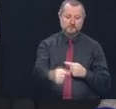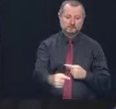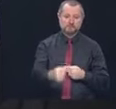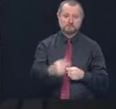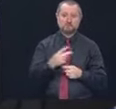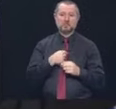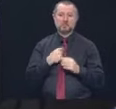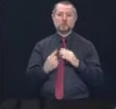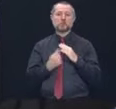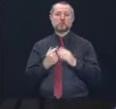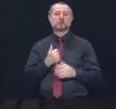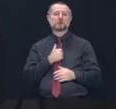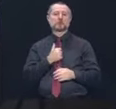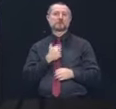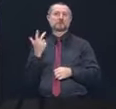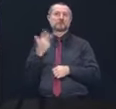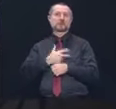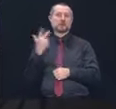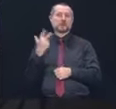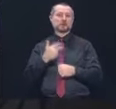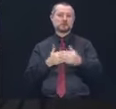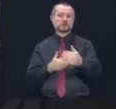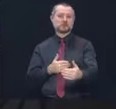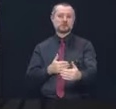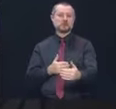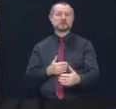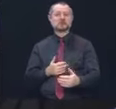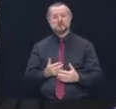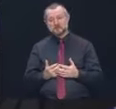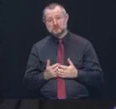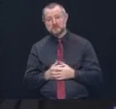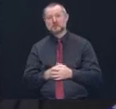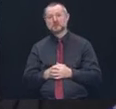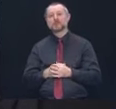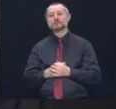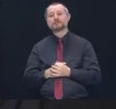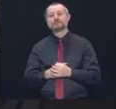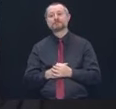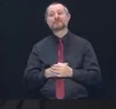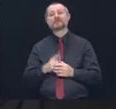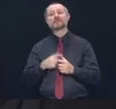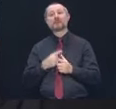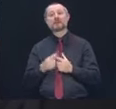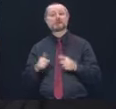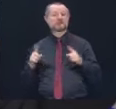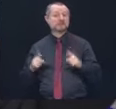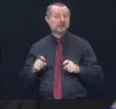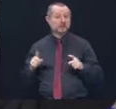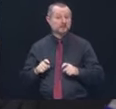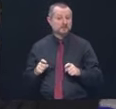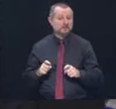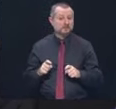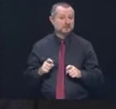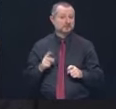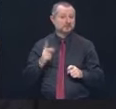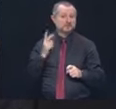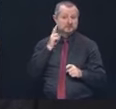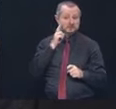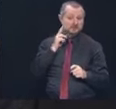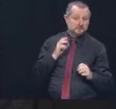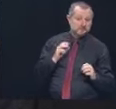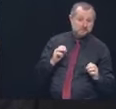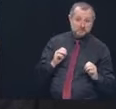quarantined for 3 days, if you will, and then taken a test and had no